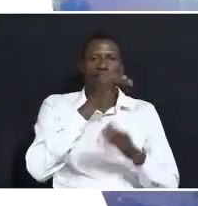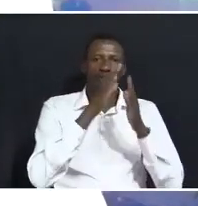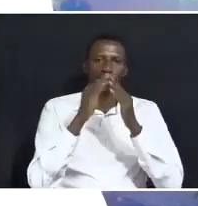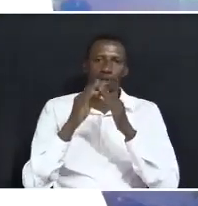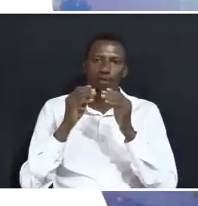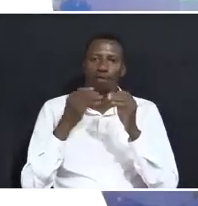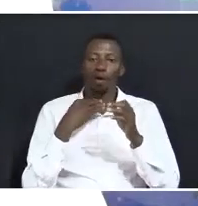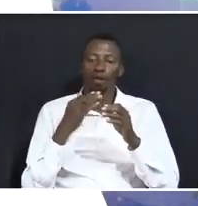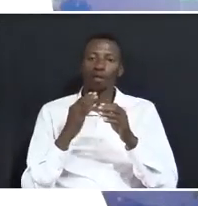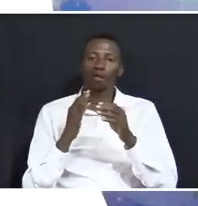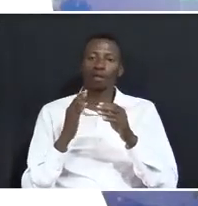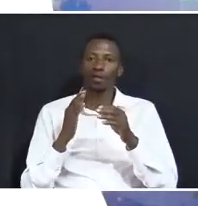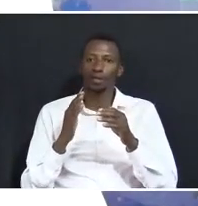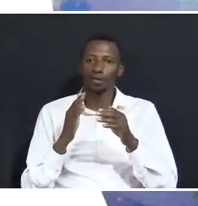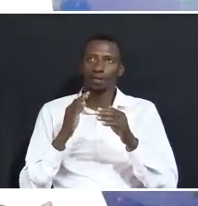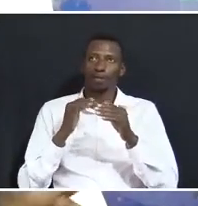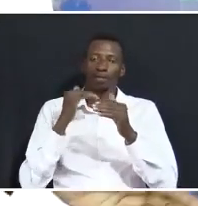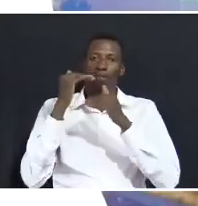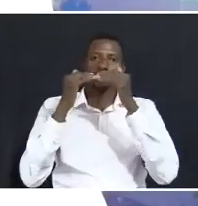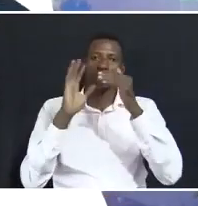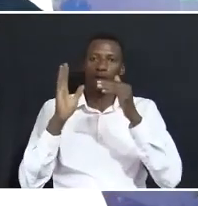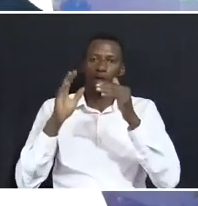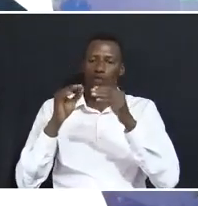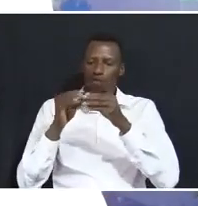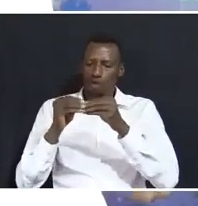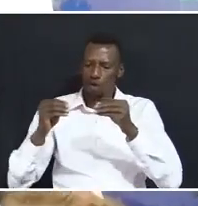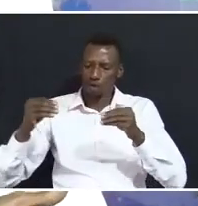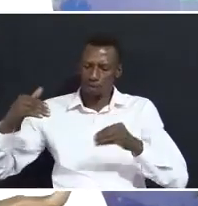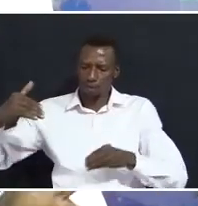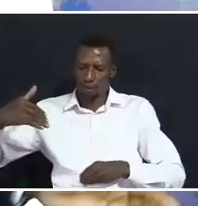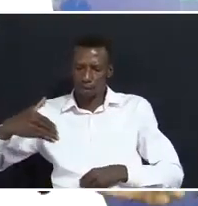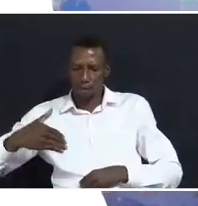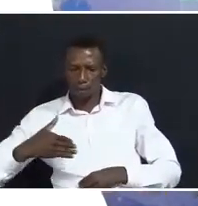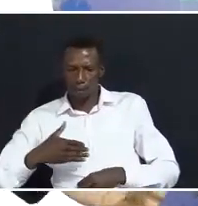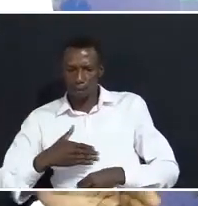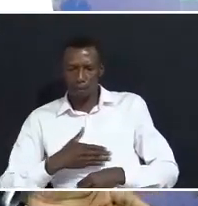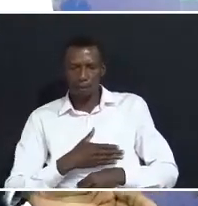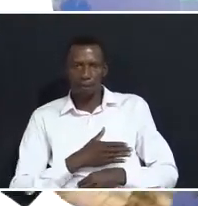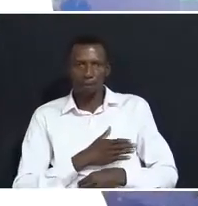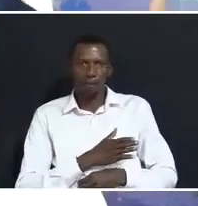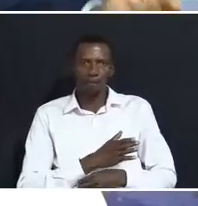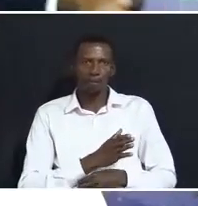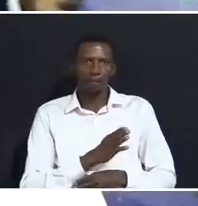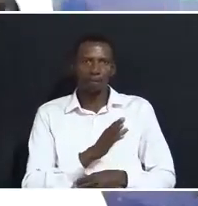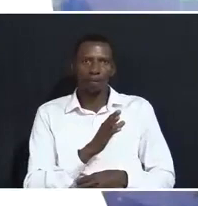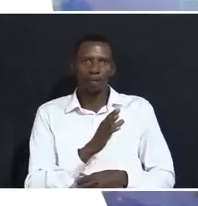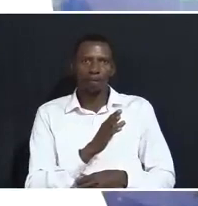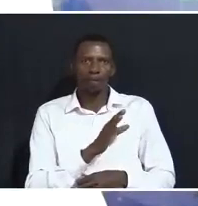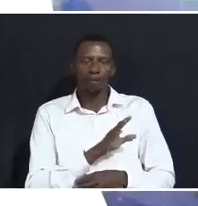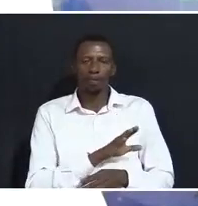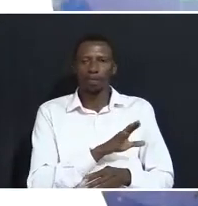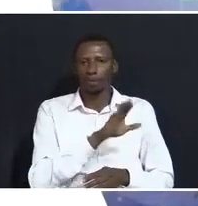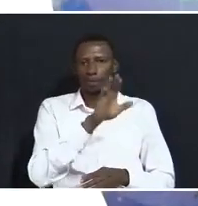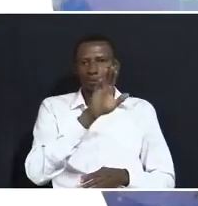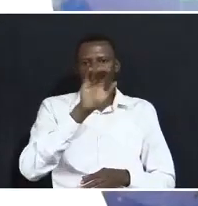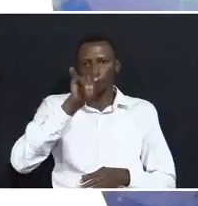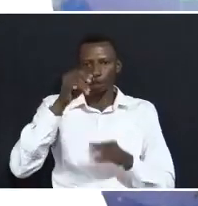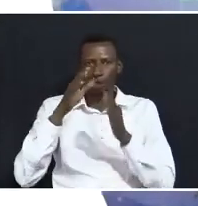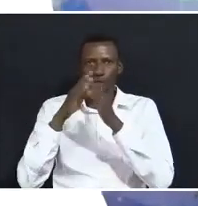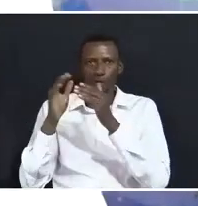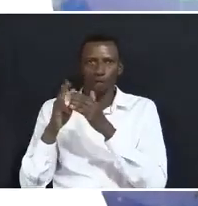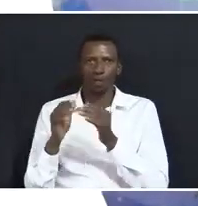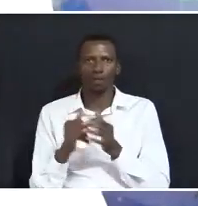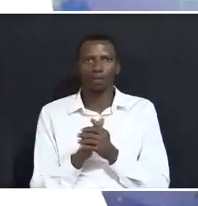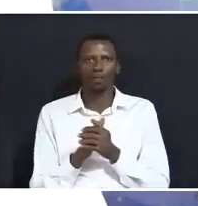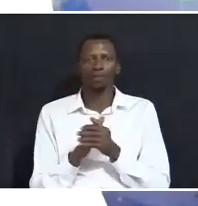want to climb, then you went at a longer route that was not climbing, that was not hilly, to go to Jerusalem.